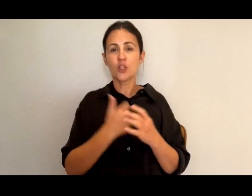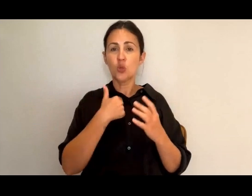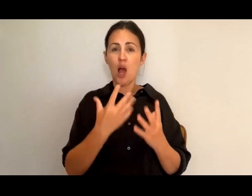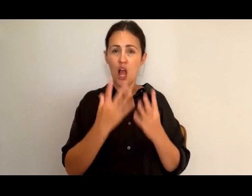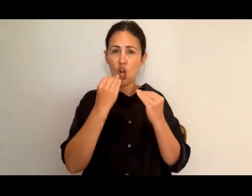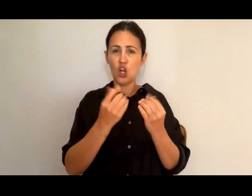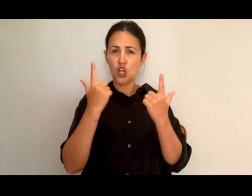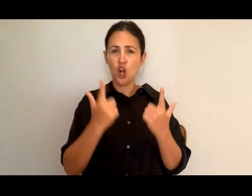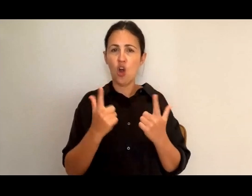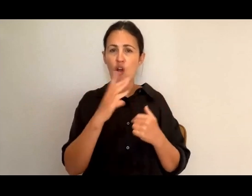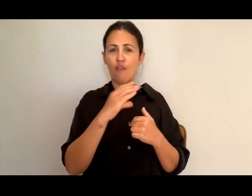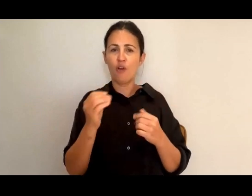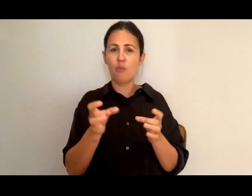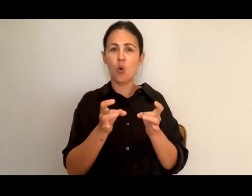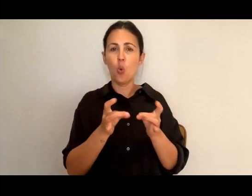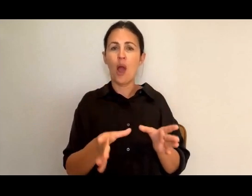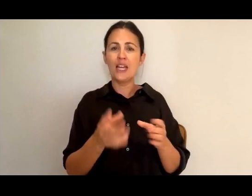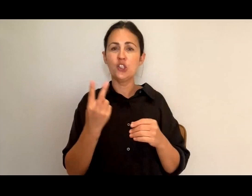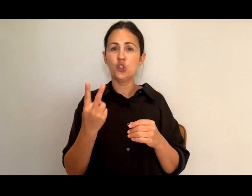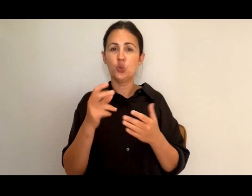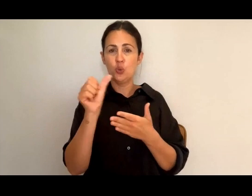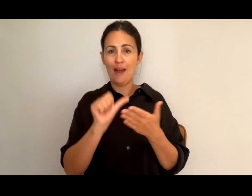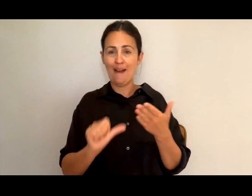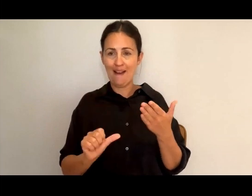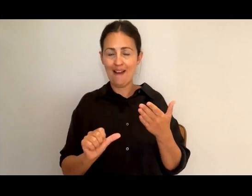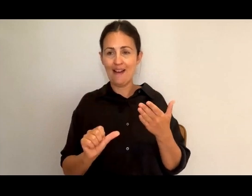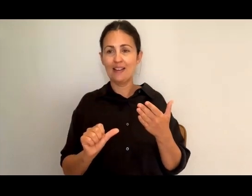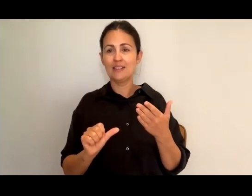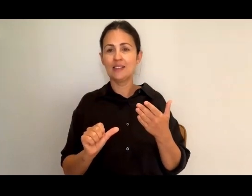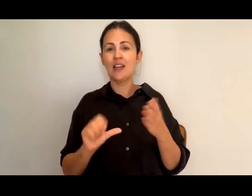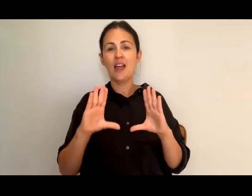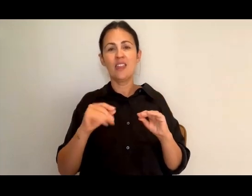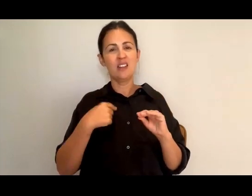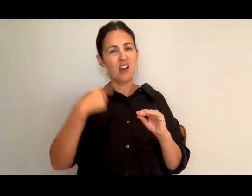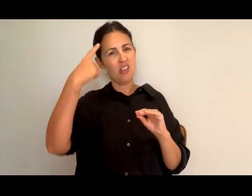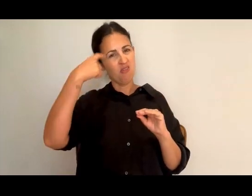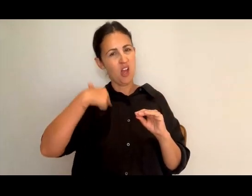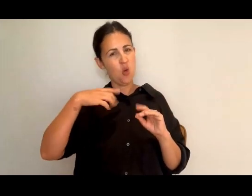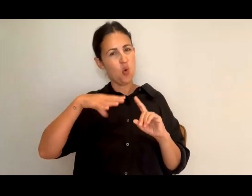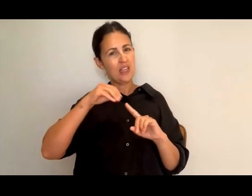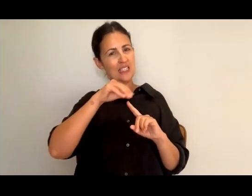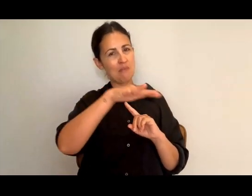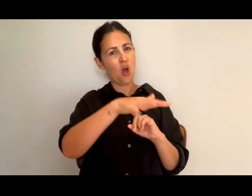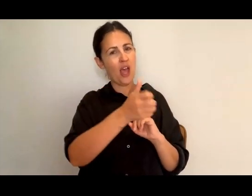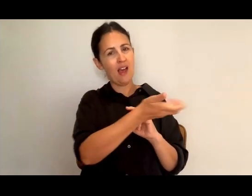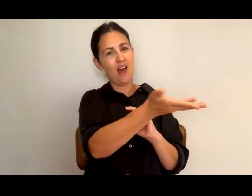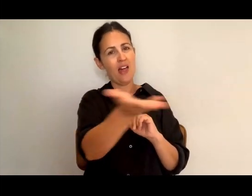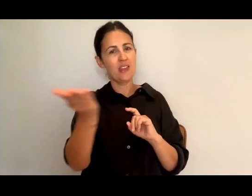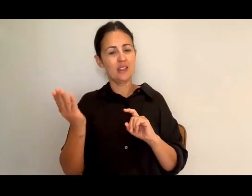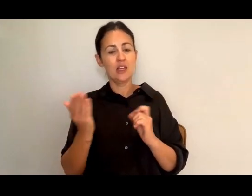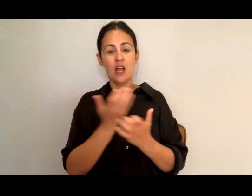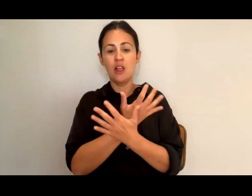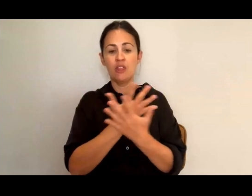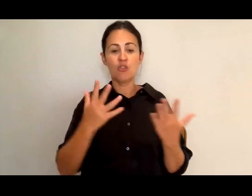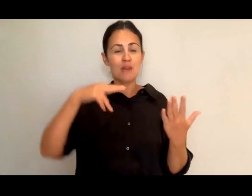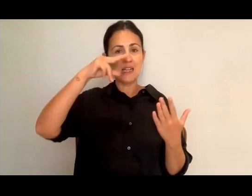try and inspire people in different settings was that we had all of these young people who may not have had success in the visual